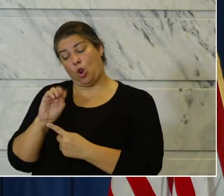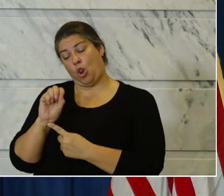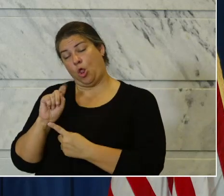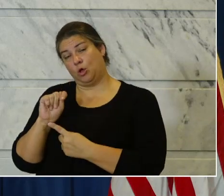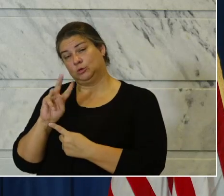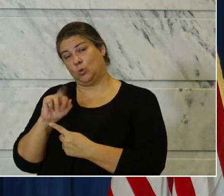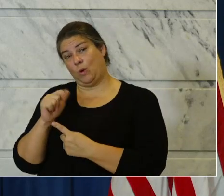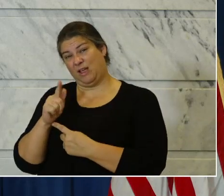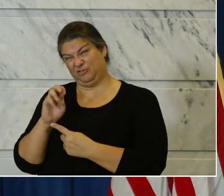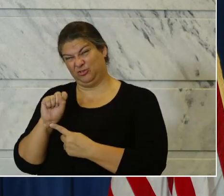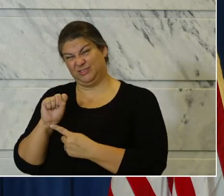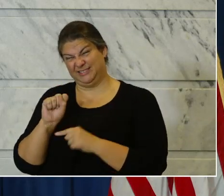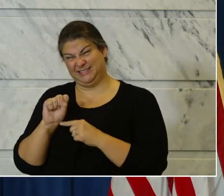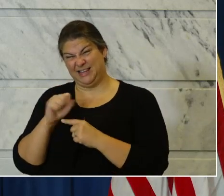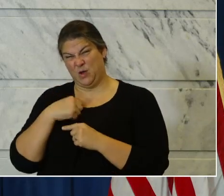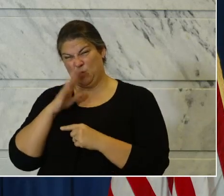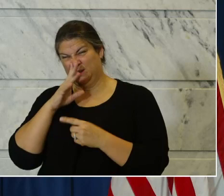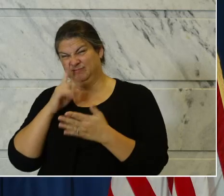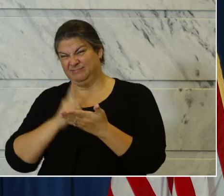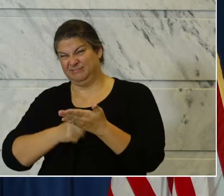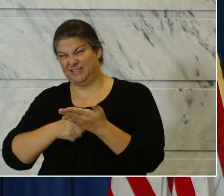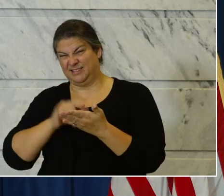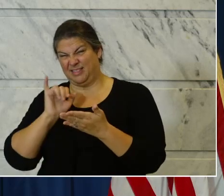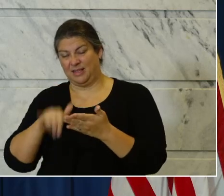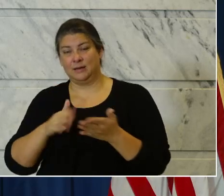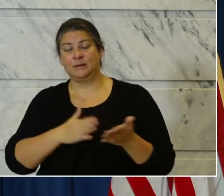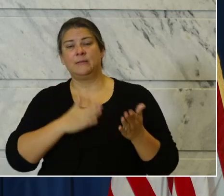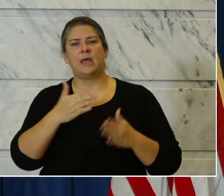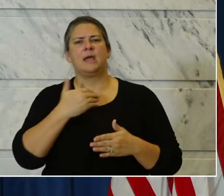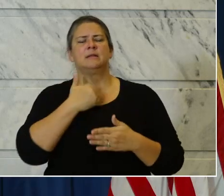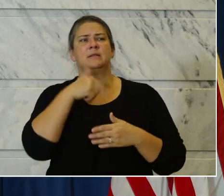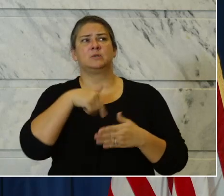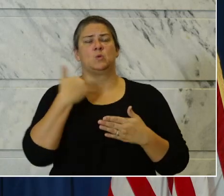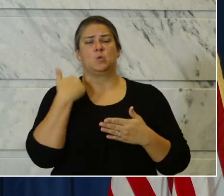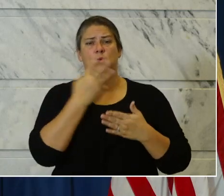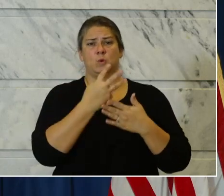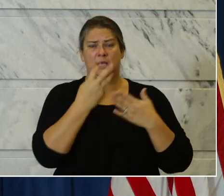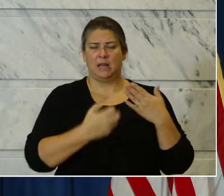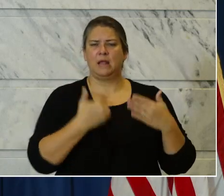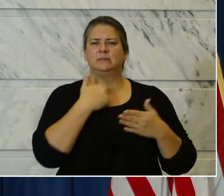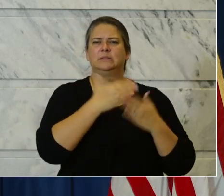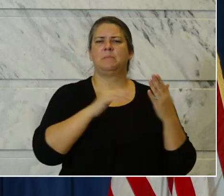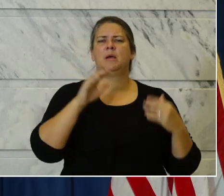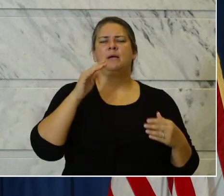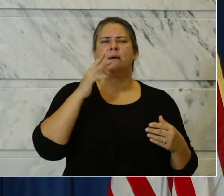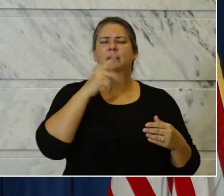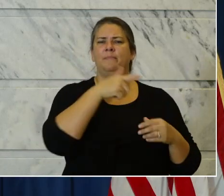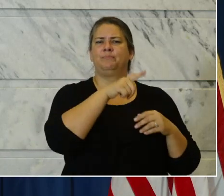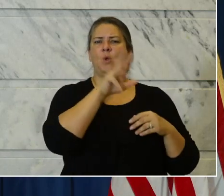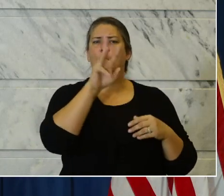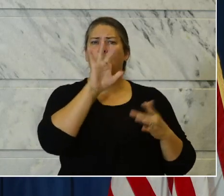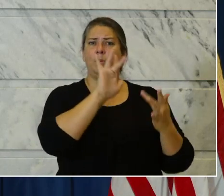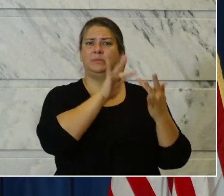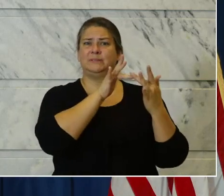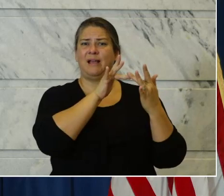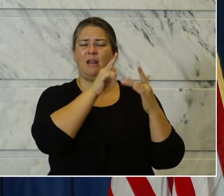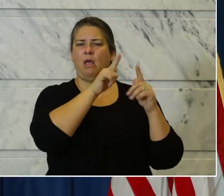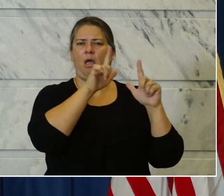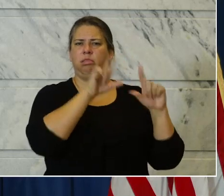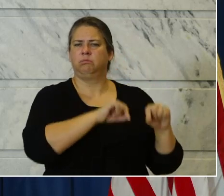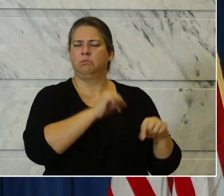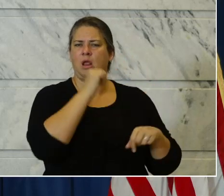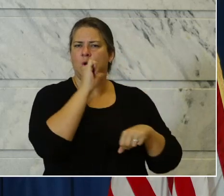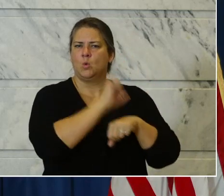have been some periodic system outages the last couple of weekends, and including yesterday. That's been due to some server issues. Please